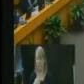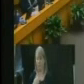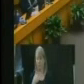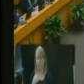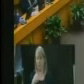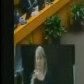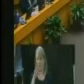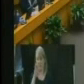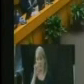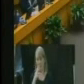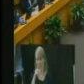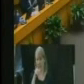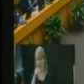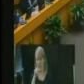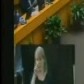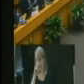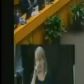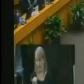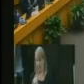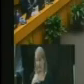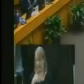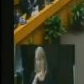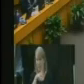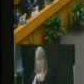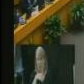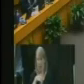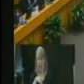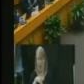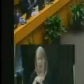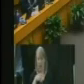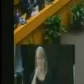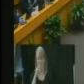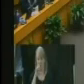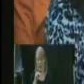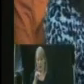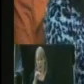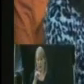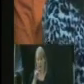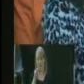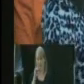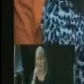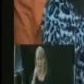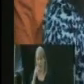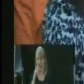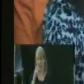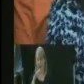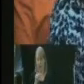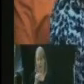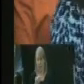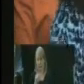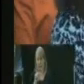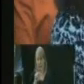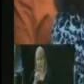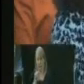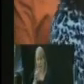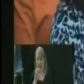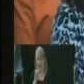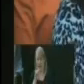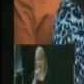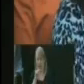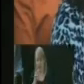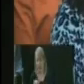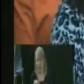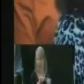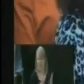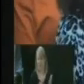Hi, Beth Lackey. I'm the principal at Green Magnet Academy. One of the areas of the strategic plan addresses